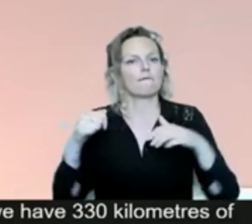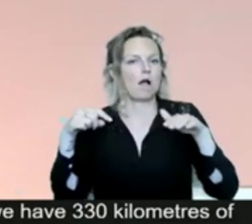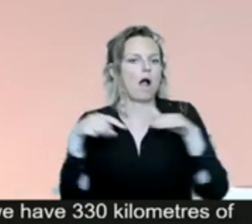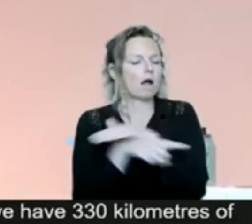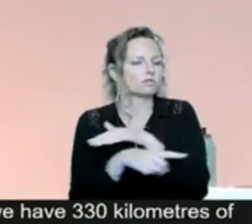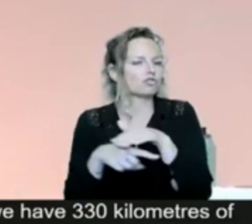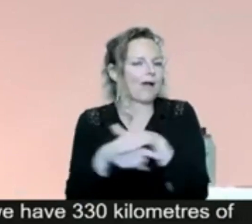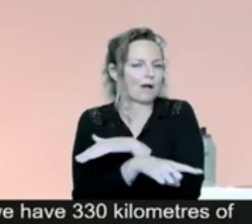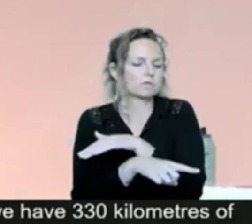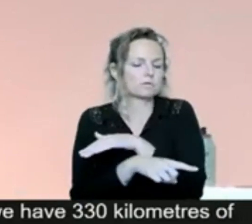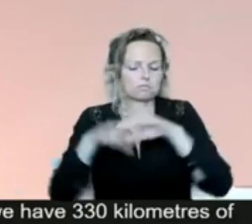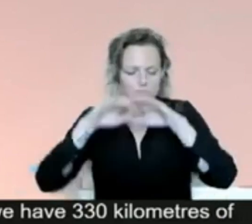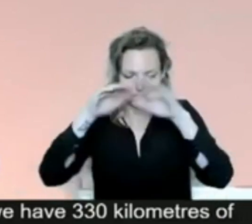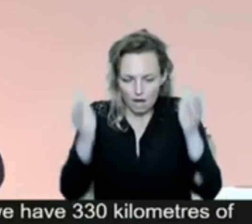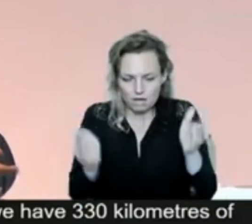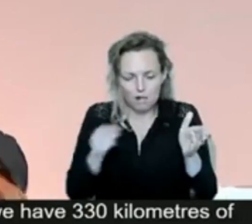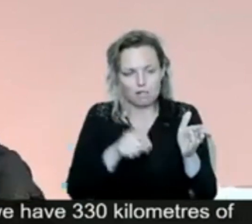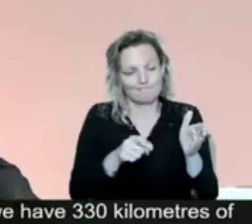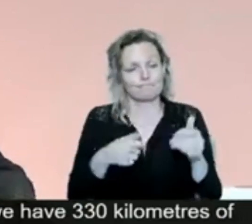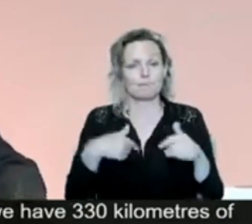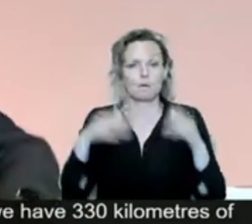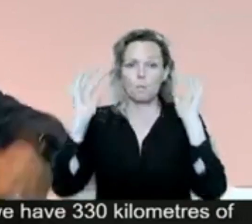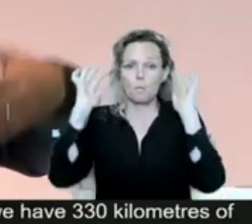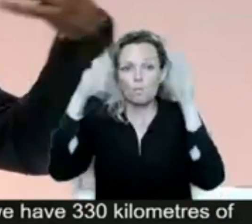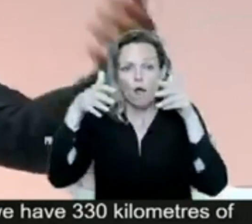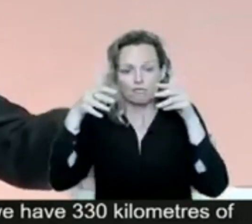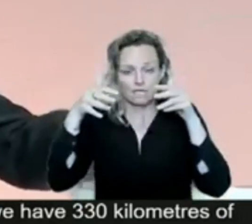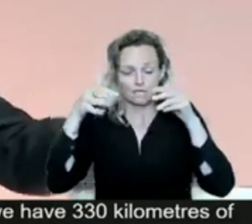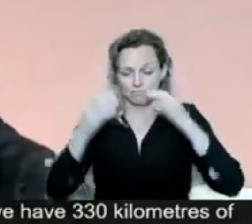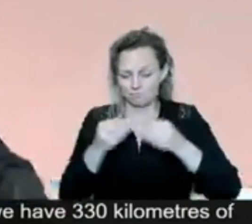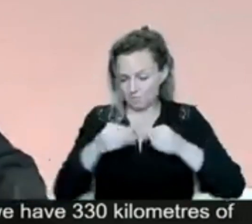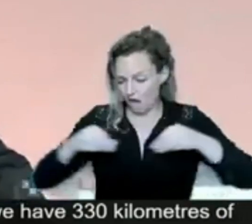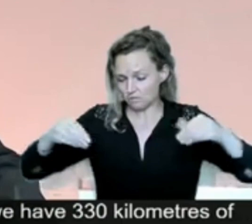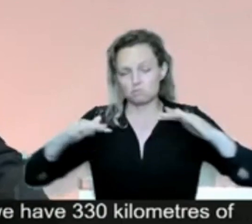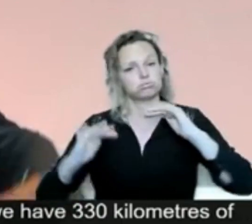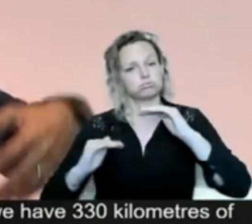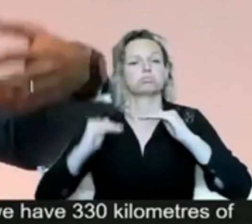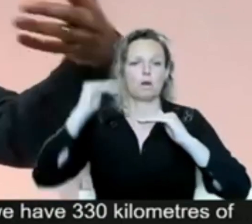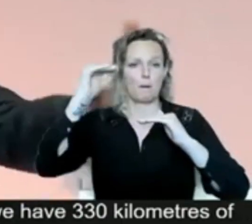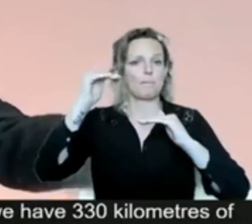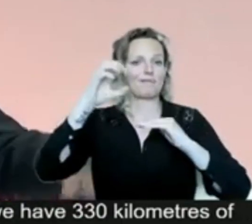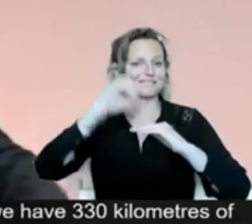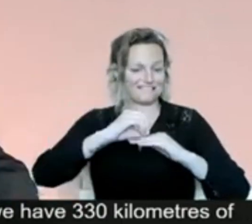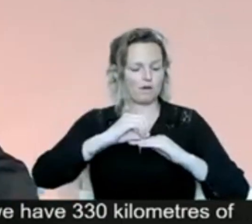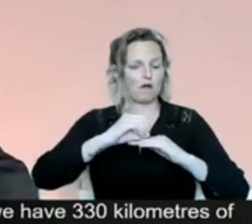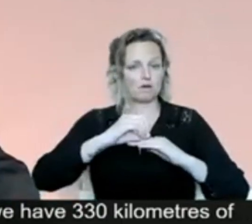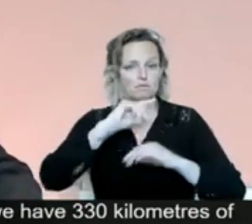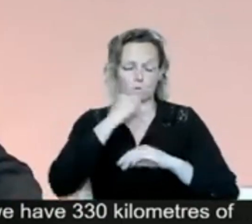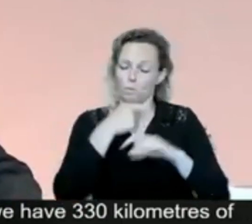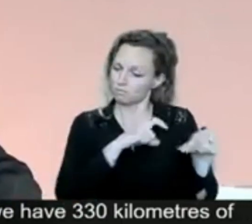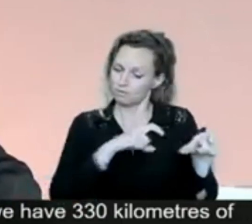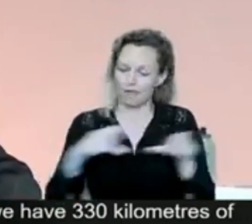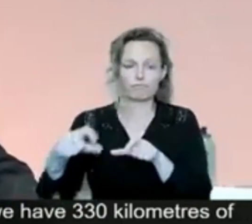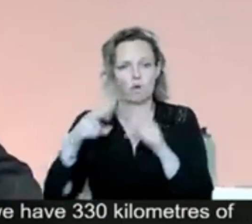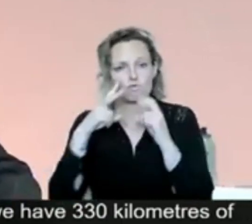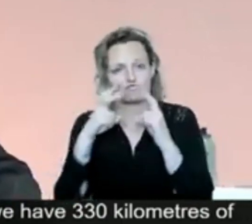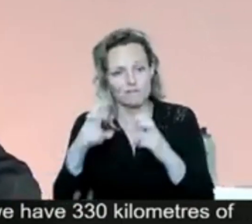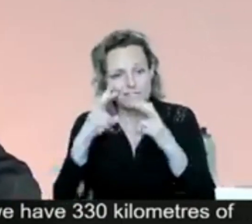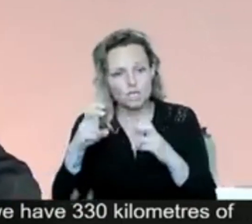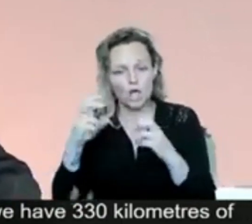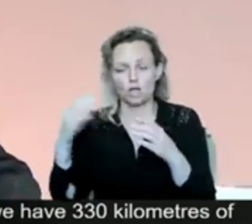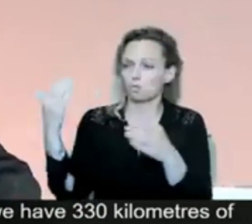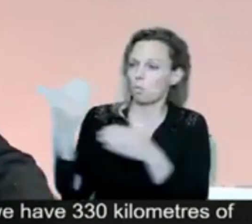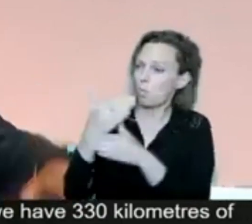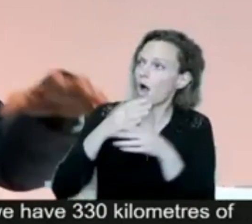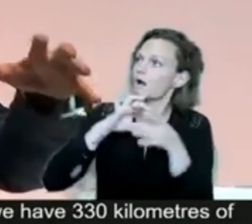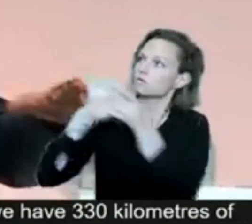are concerned about any dust being above zero. And so we're going to carry on researching what more we can do, carry on working with experts to make sure levels